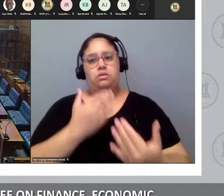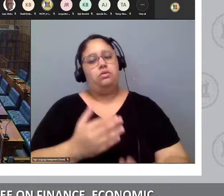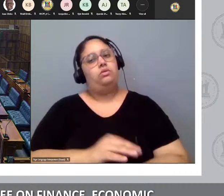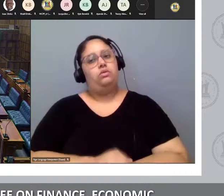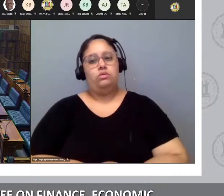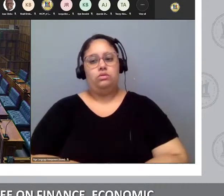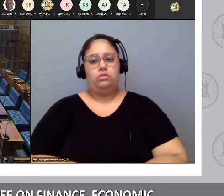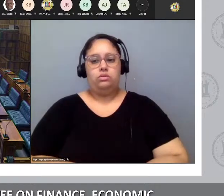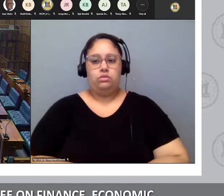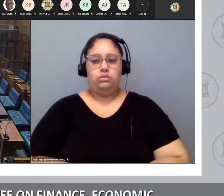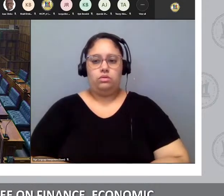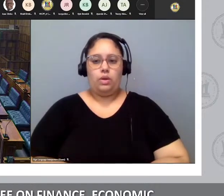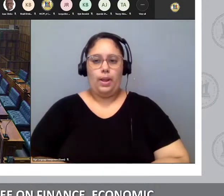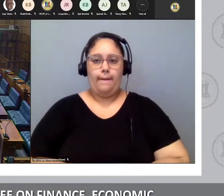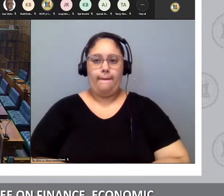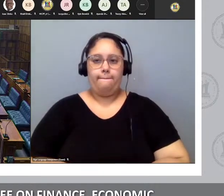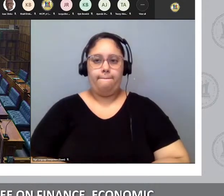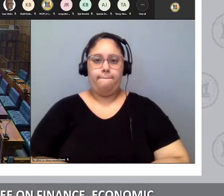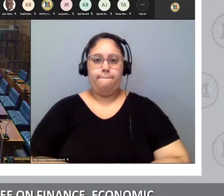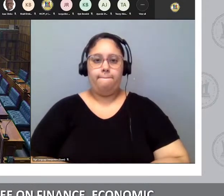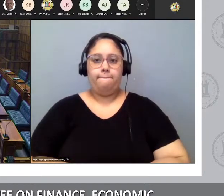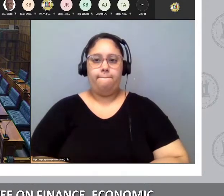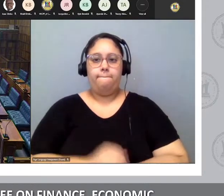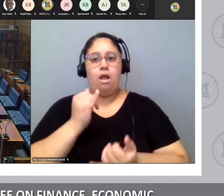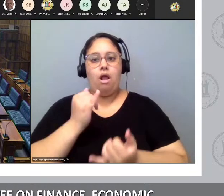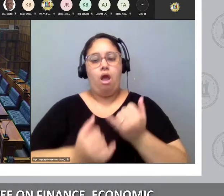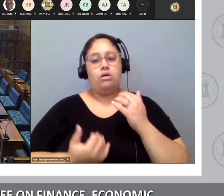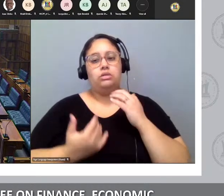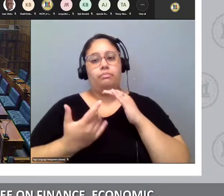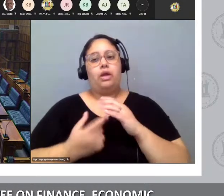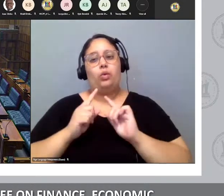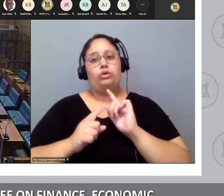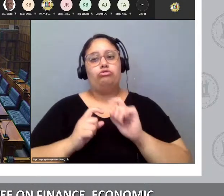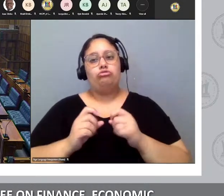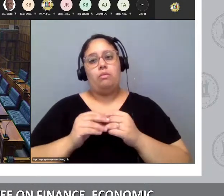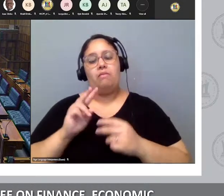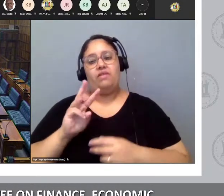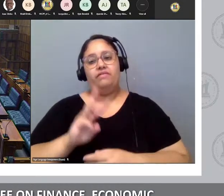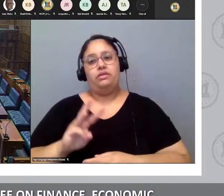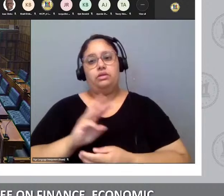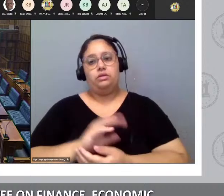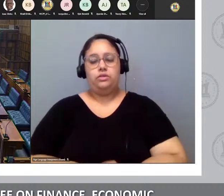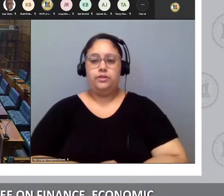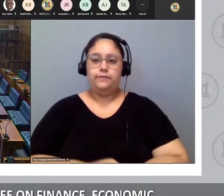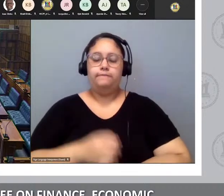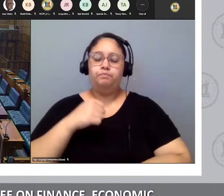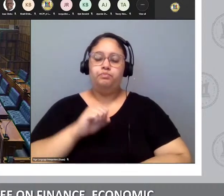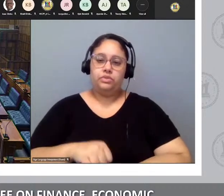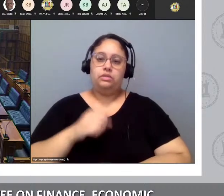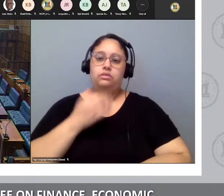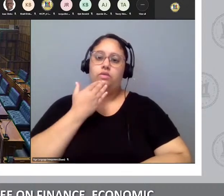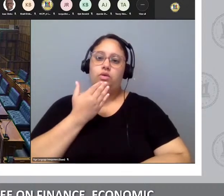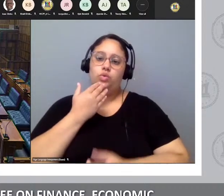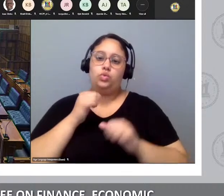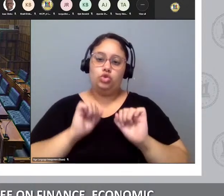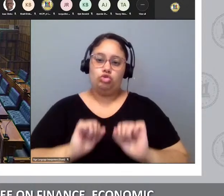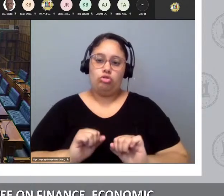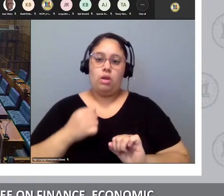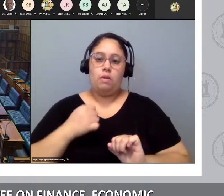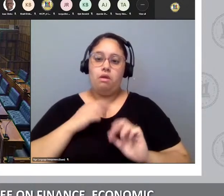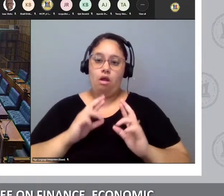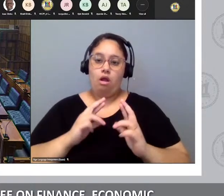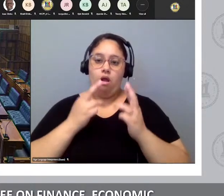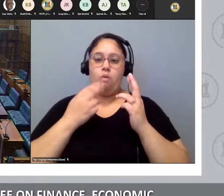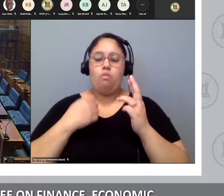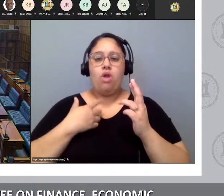you okay thank you very much last burning question member funer vest yes thank you chair and and I was hoping we